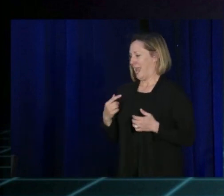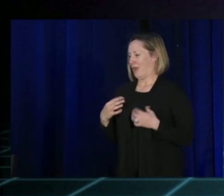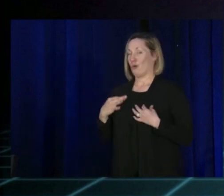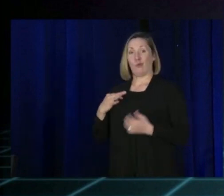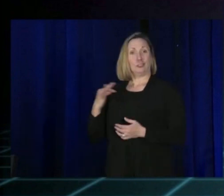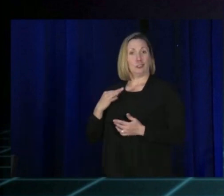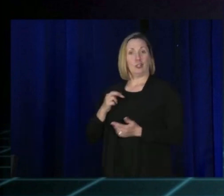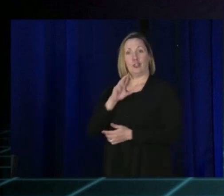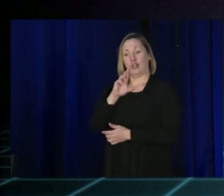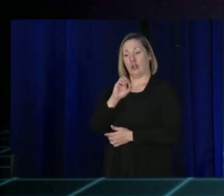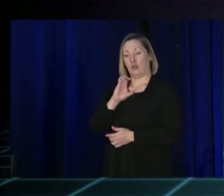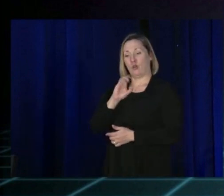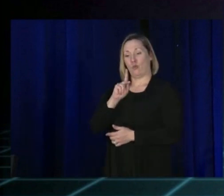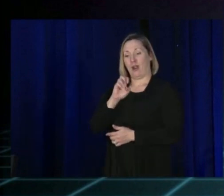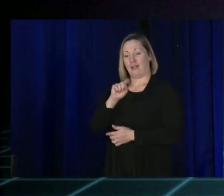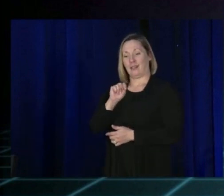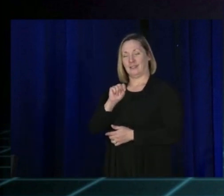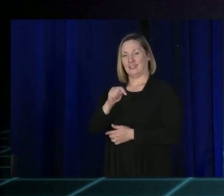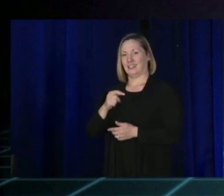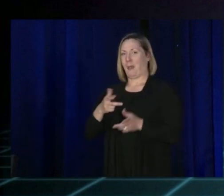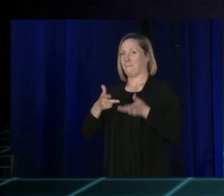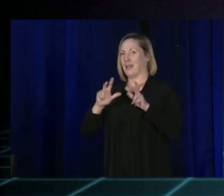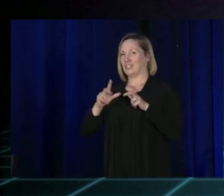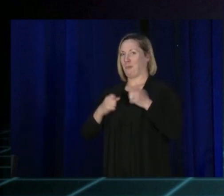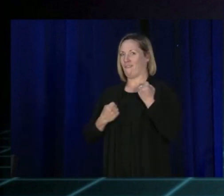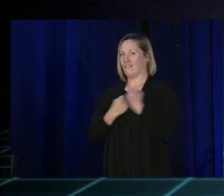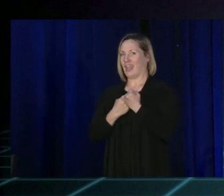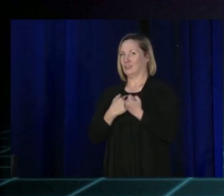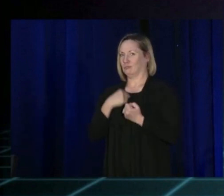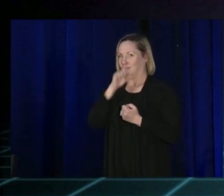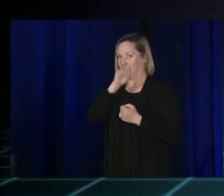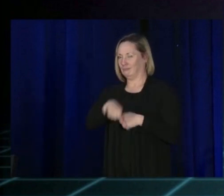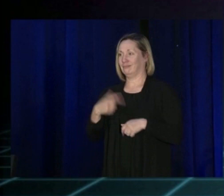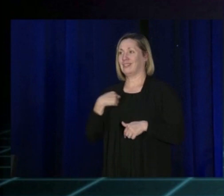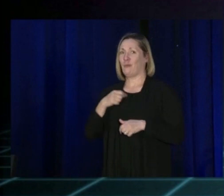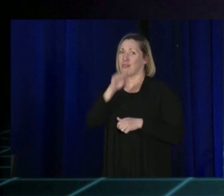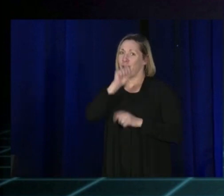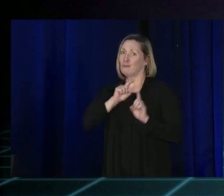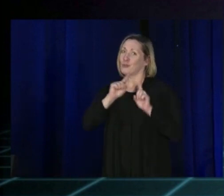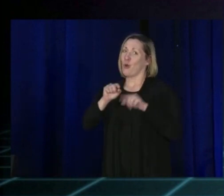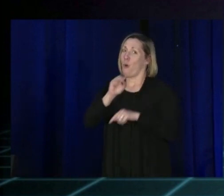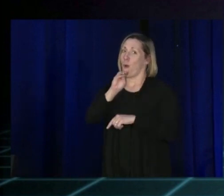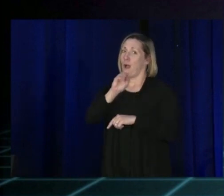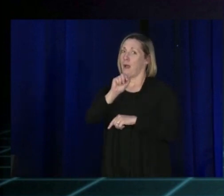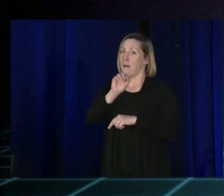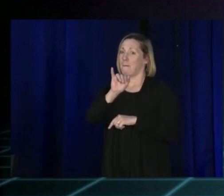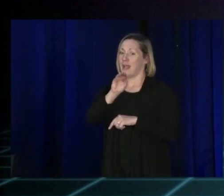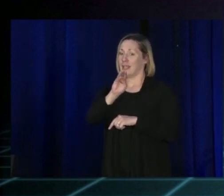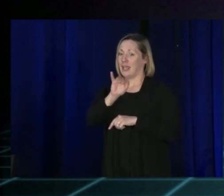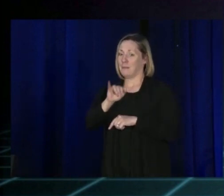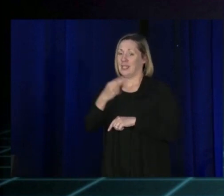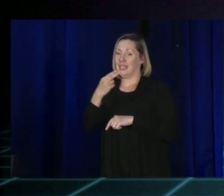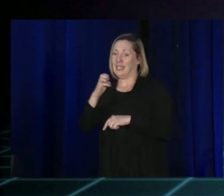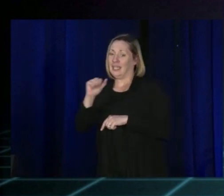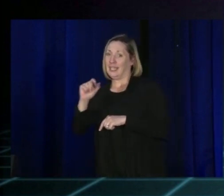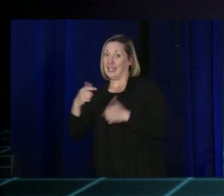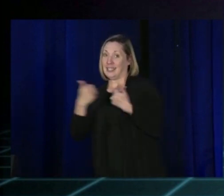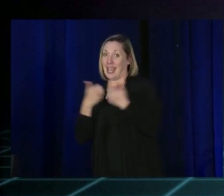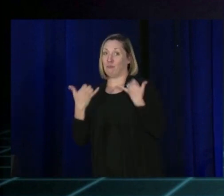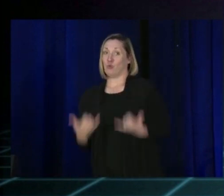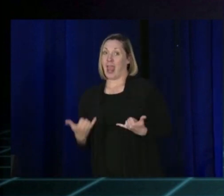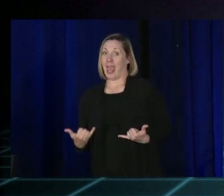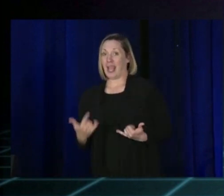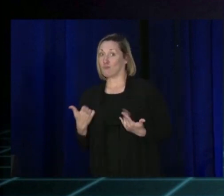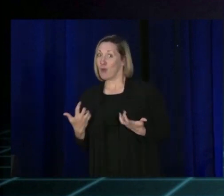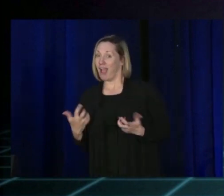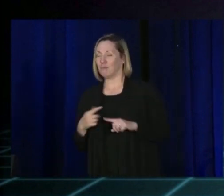fans, basketball fans, I am. I would really love to go to the Miami Heat game today, but I have to leave early in the morning, and